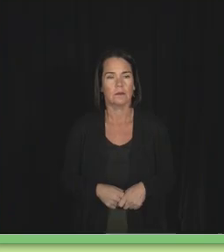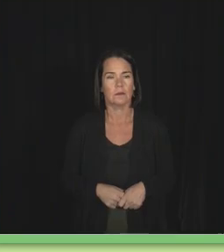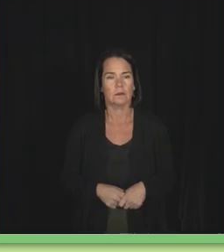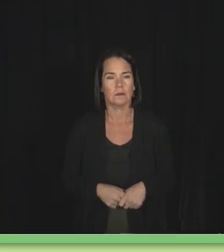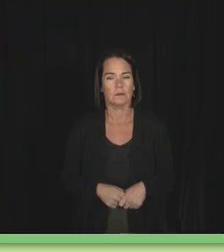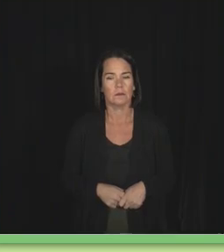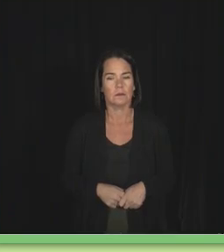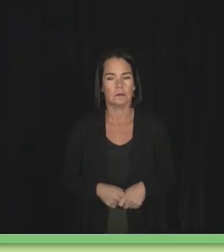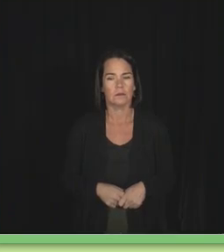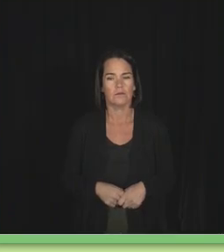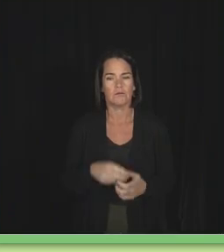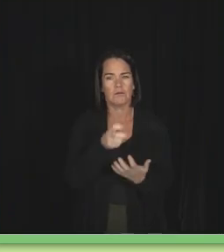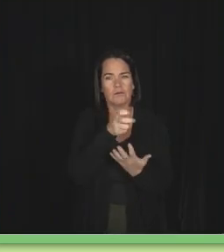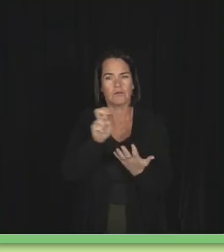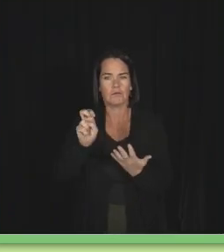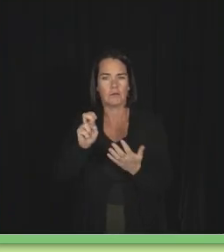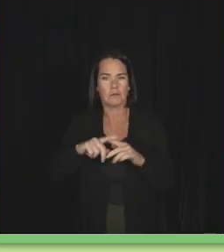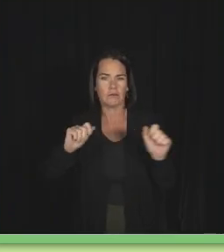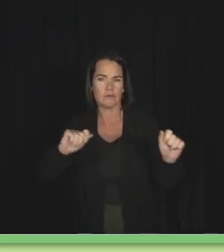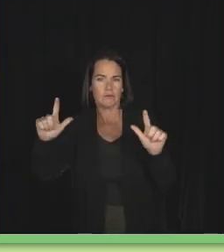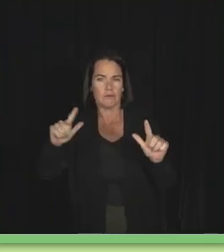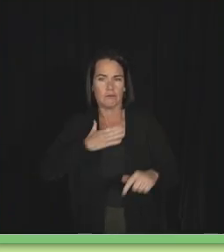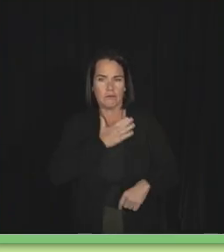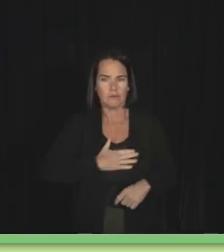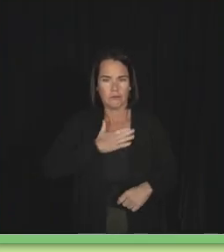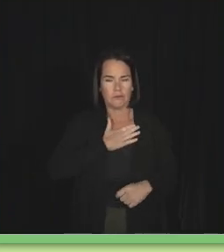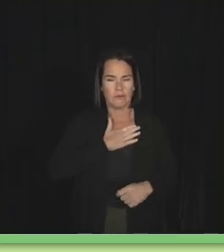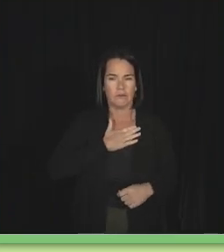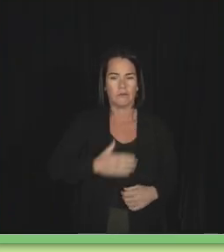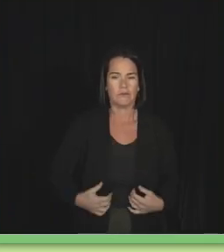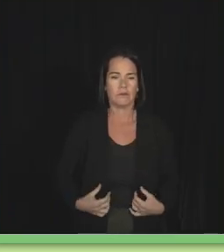So we can switch to the screen.